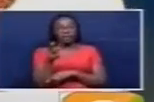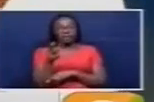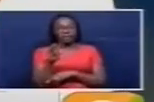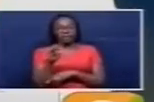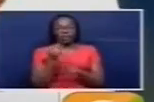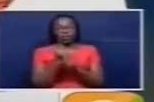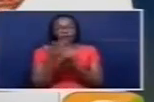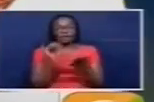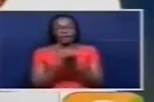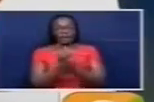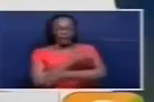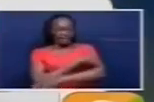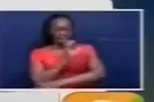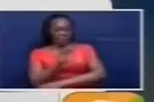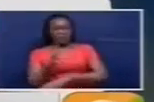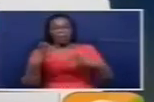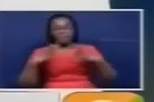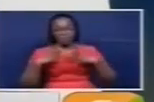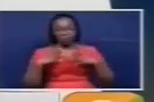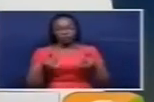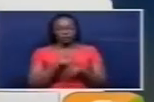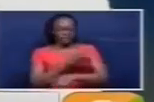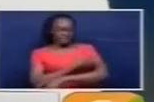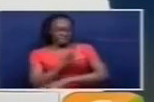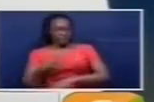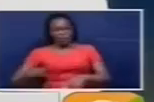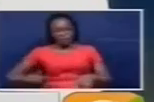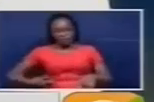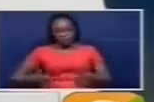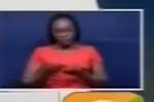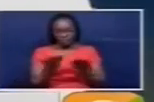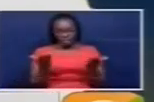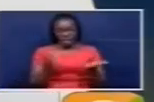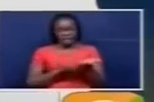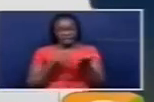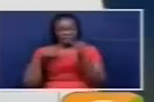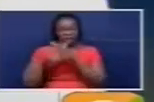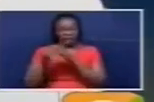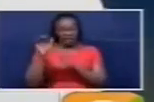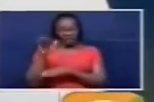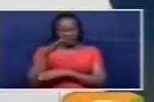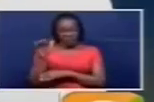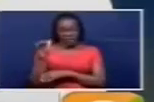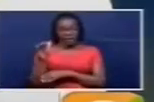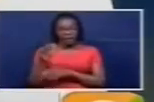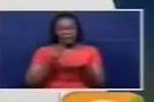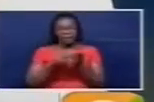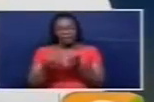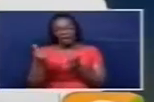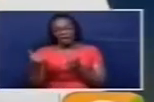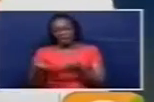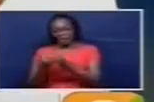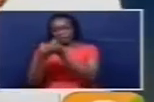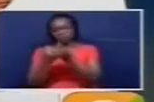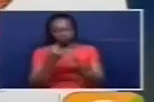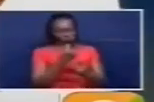people of Starehe and the youth of Starehe. So when I go to parliament, the things that I've been pushing for outside mm-hmm. in the streets, but